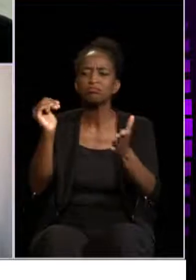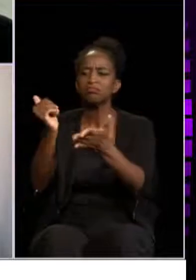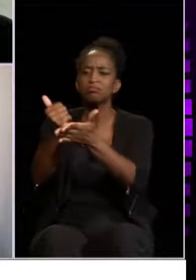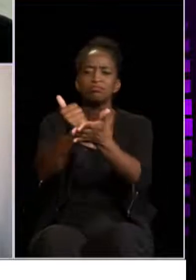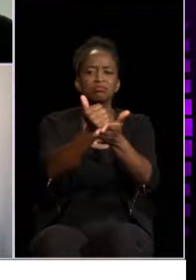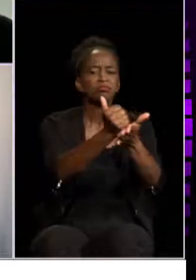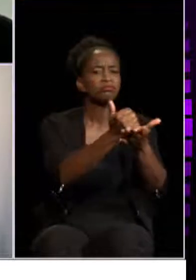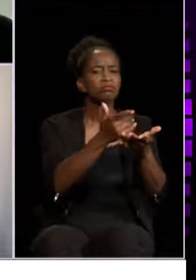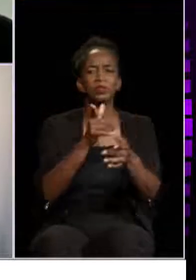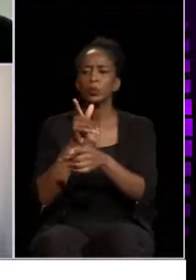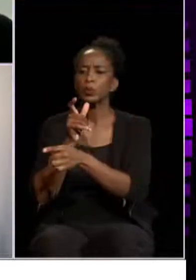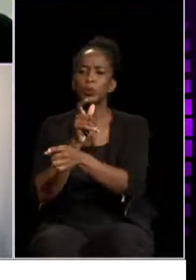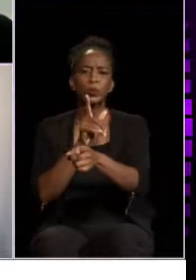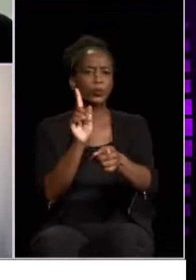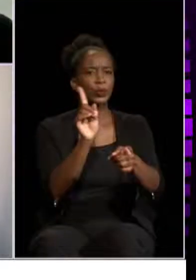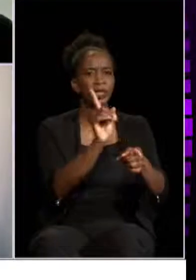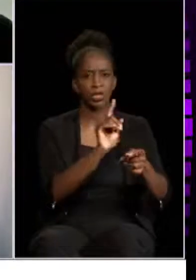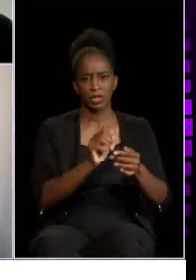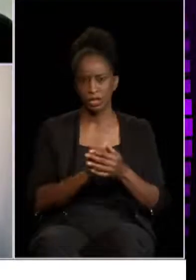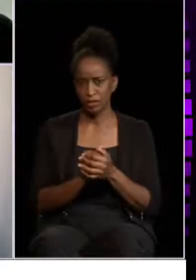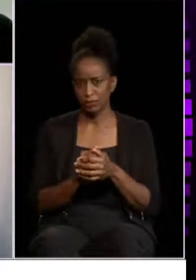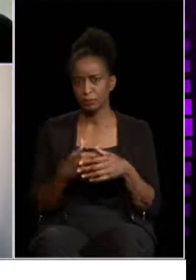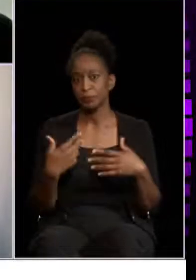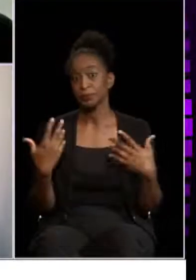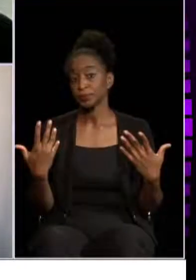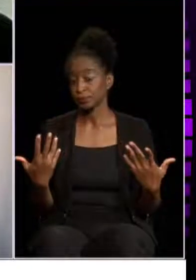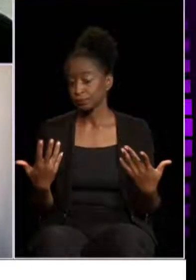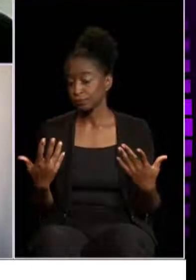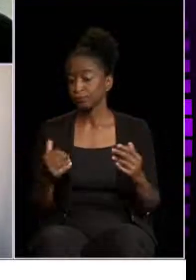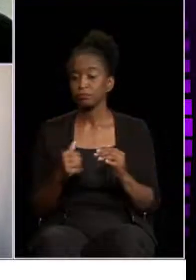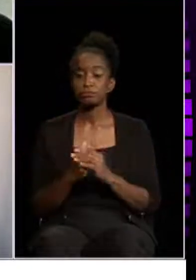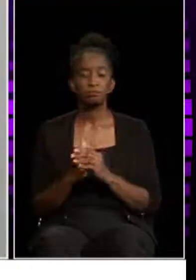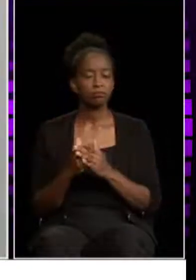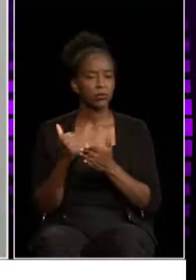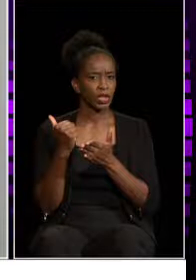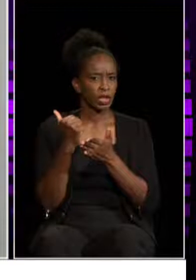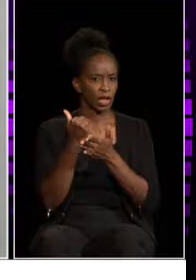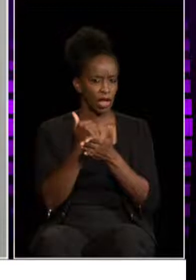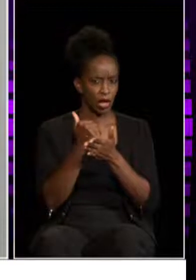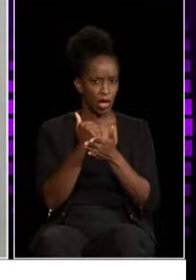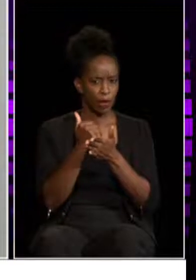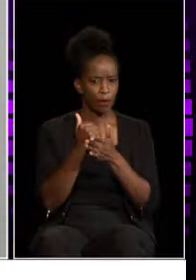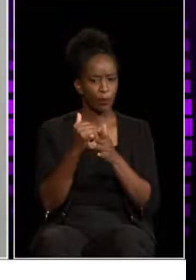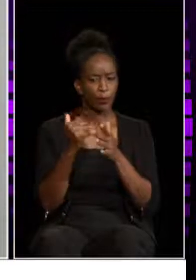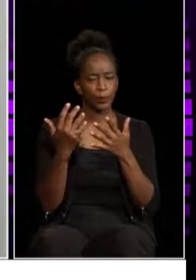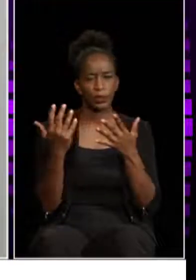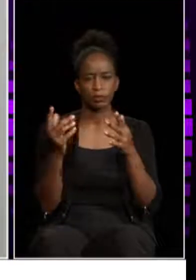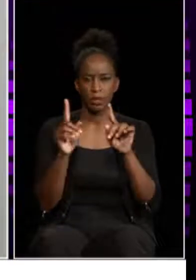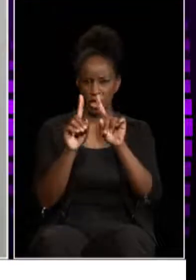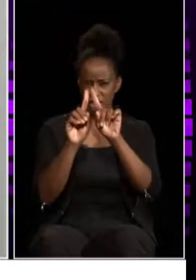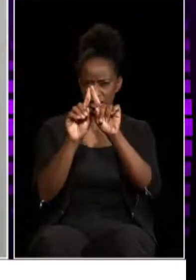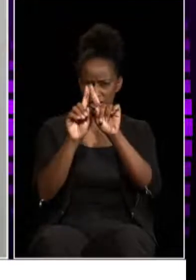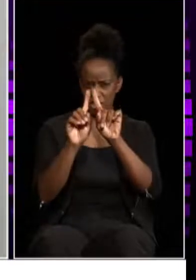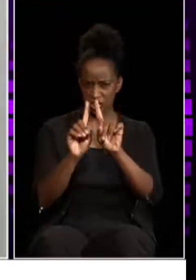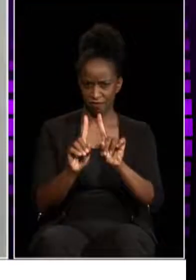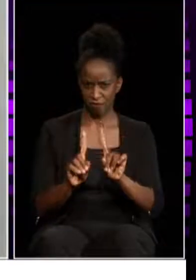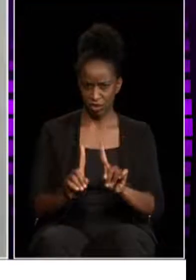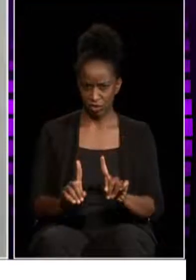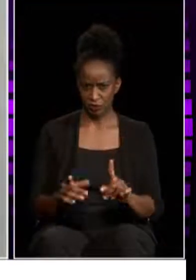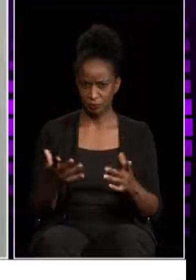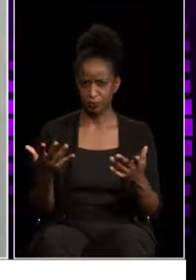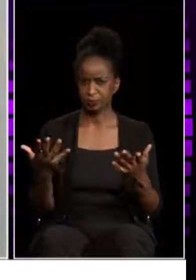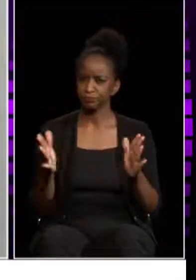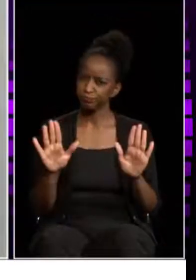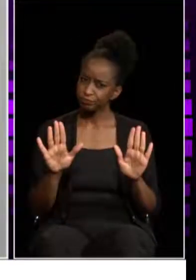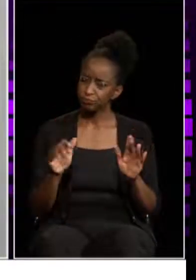There's steps and there's a spectrum to this, right? Okay. So a typical, as you said, 19 years, it depends